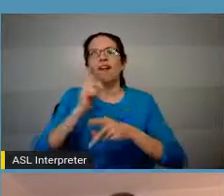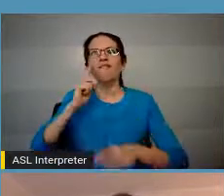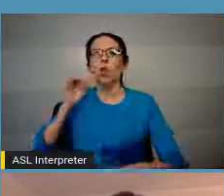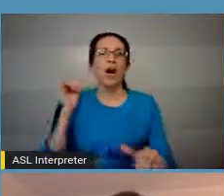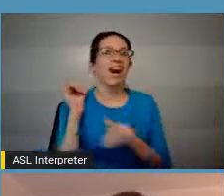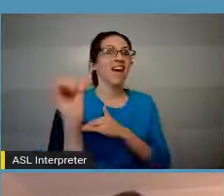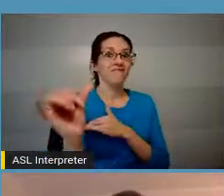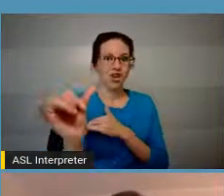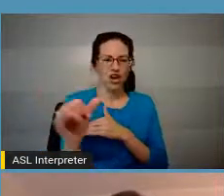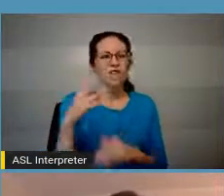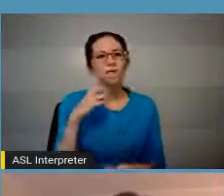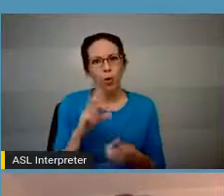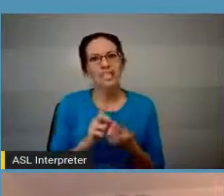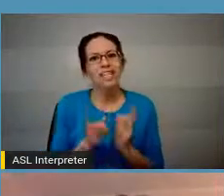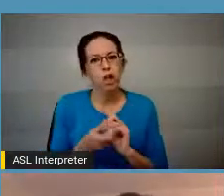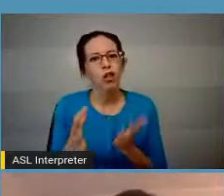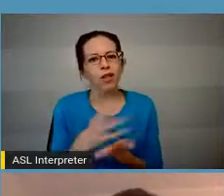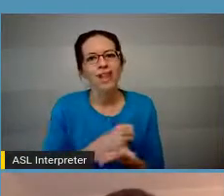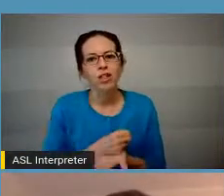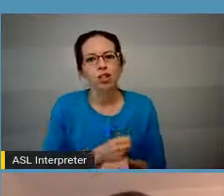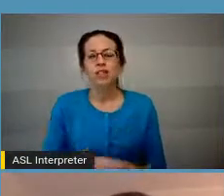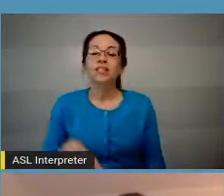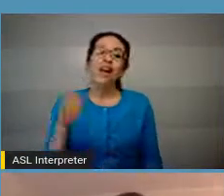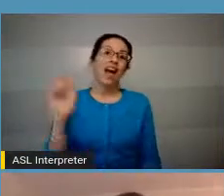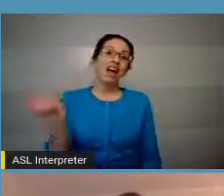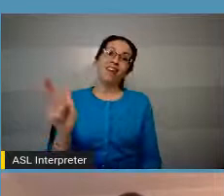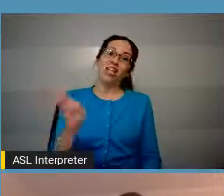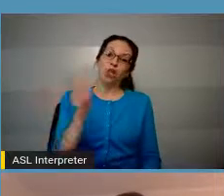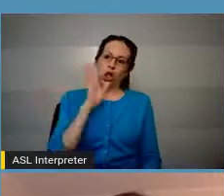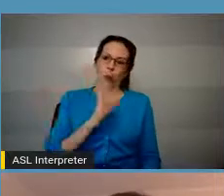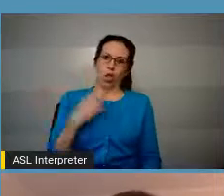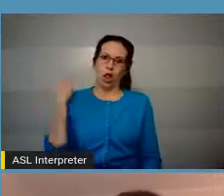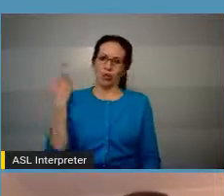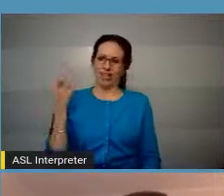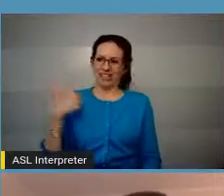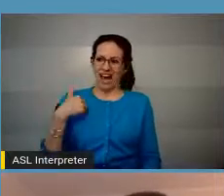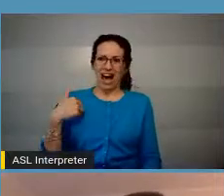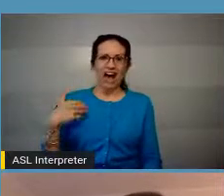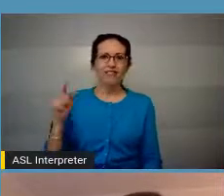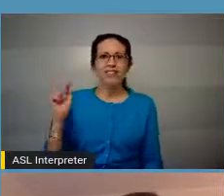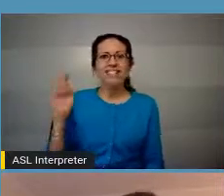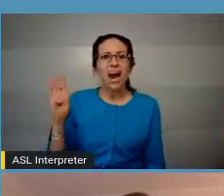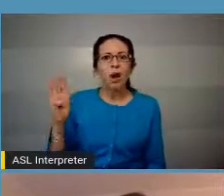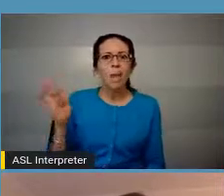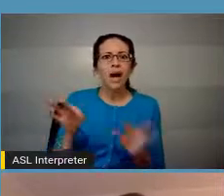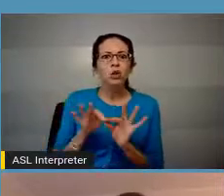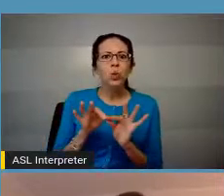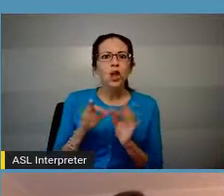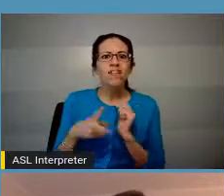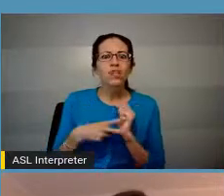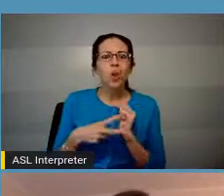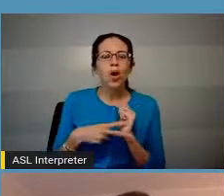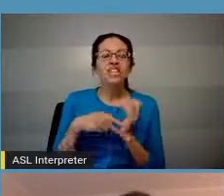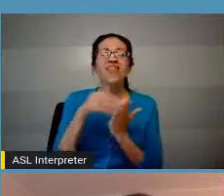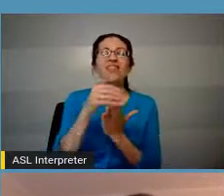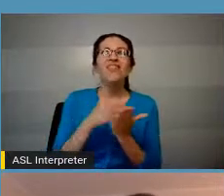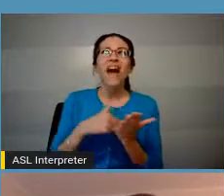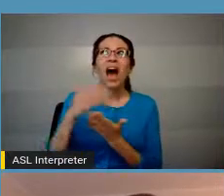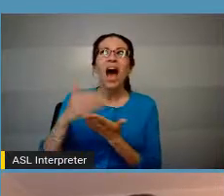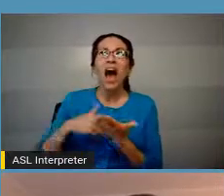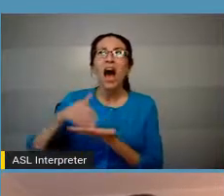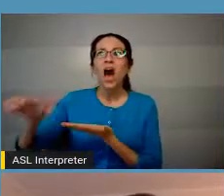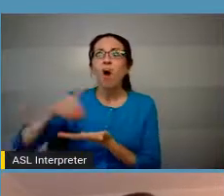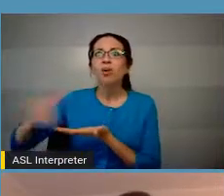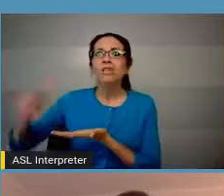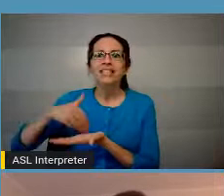digital collections. And eventually you're going to find yourself with terabytes of storage, thousands of records and files, and you need to